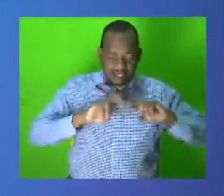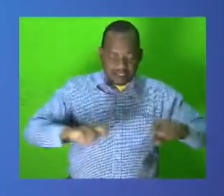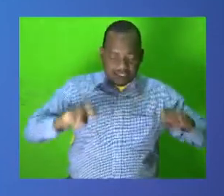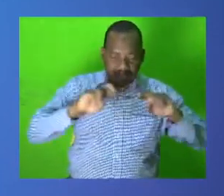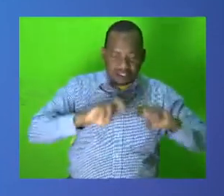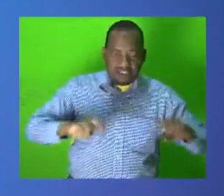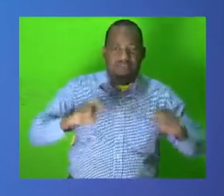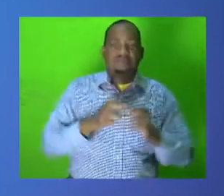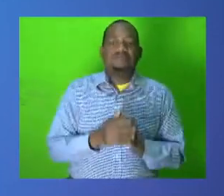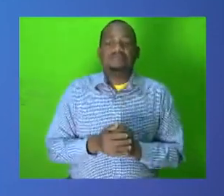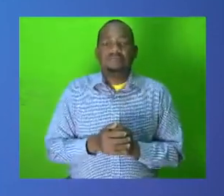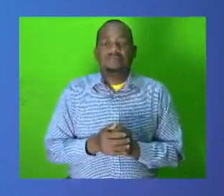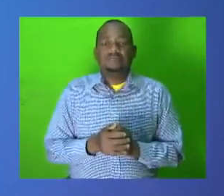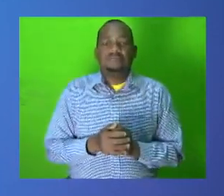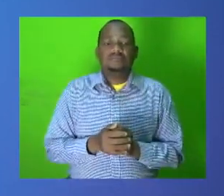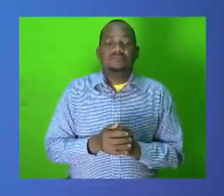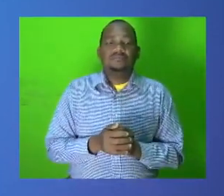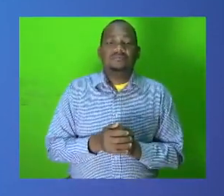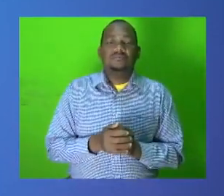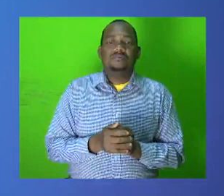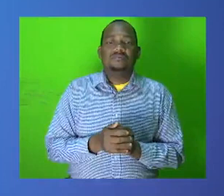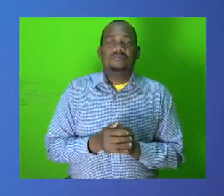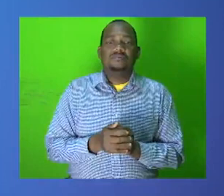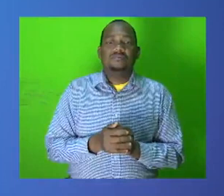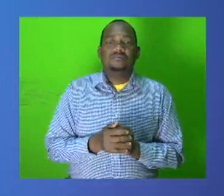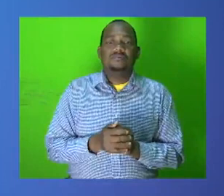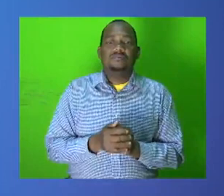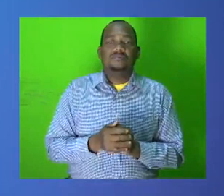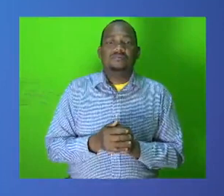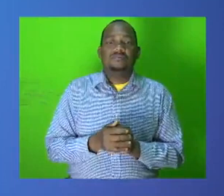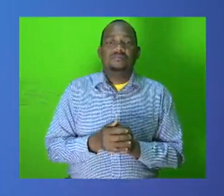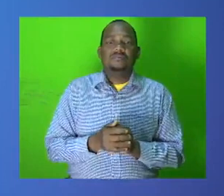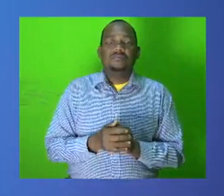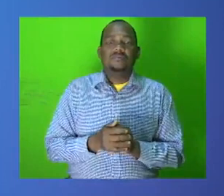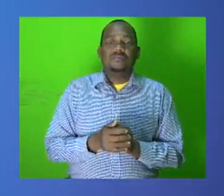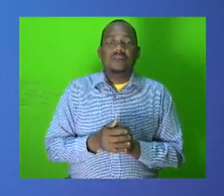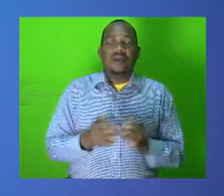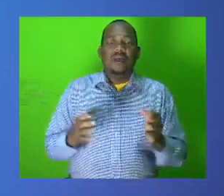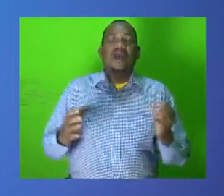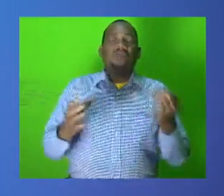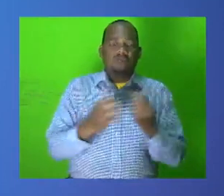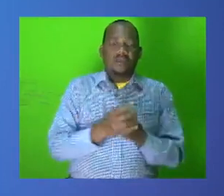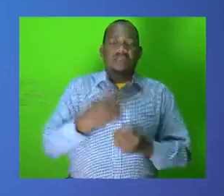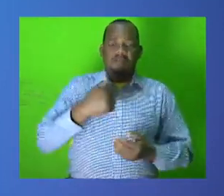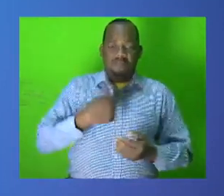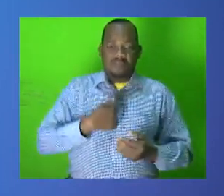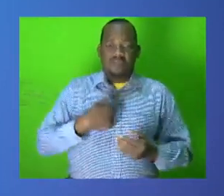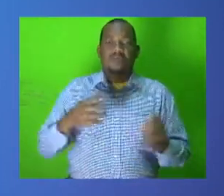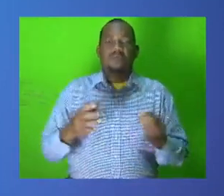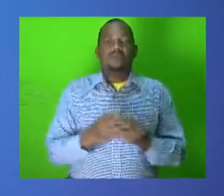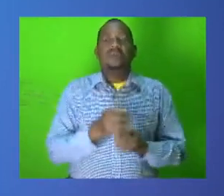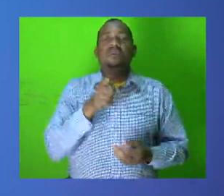of types of research. It depends upon the purpose of the research. Now together, me and you, my